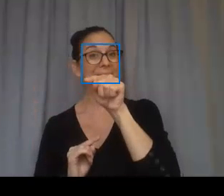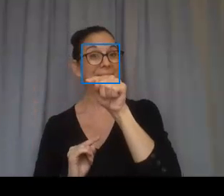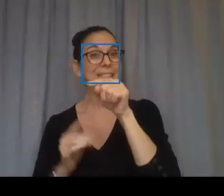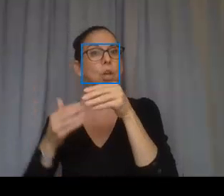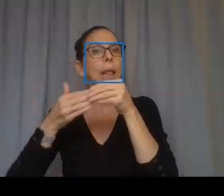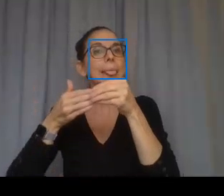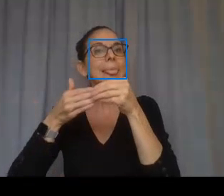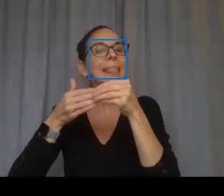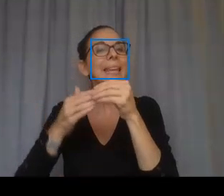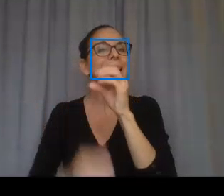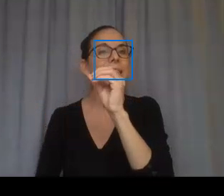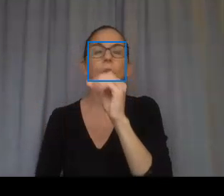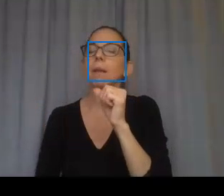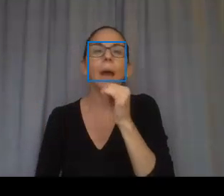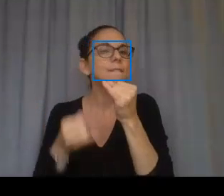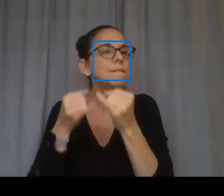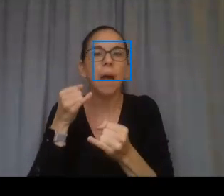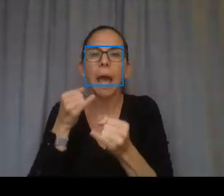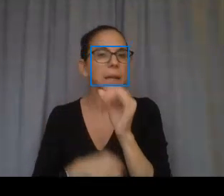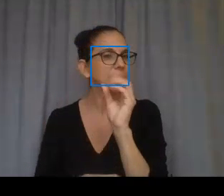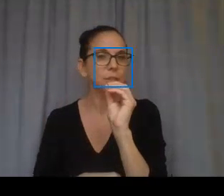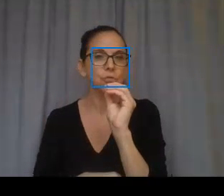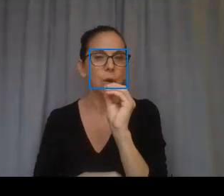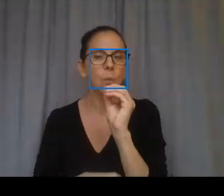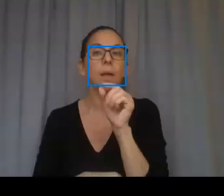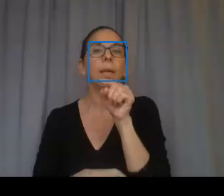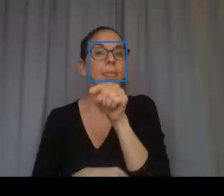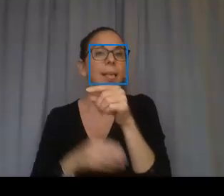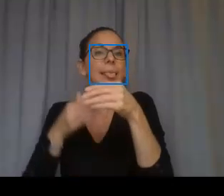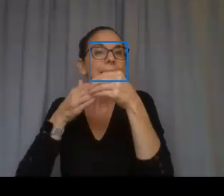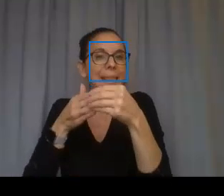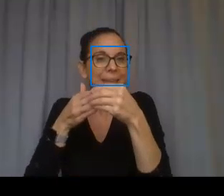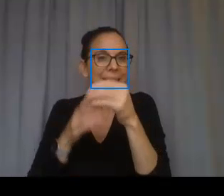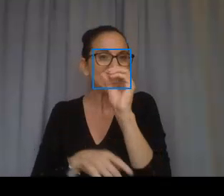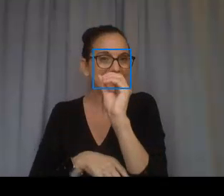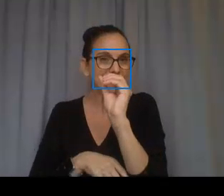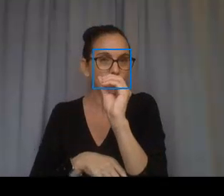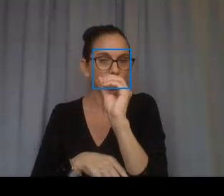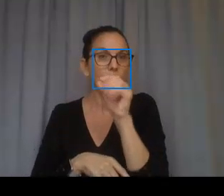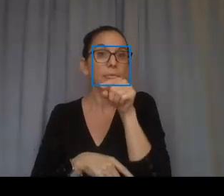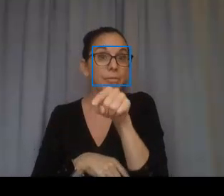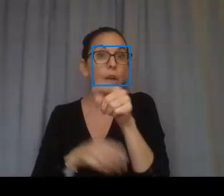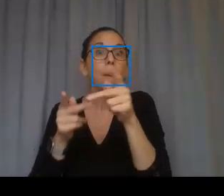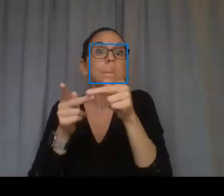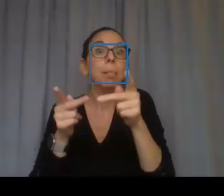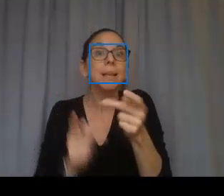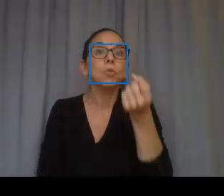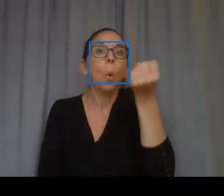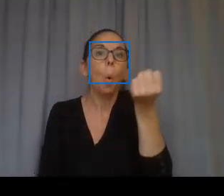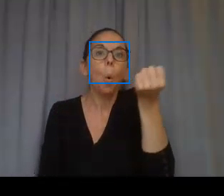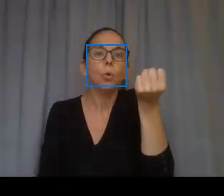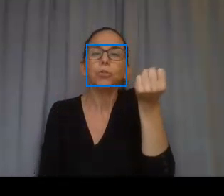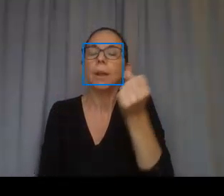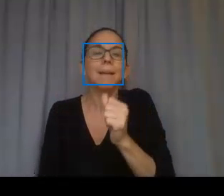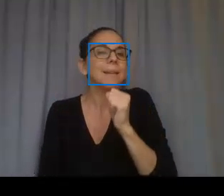leading zeros. These are zeros that are before the measurement begins. Those are placeholder zeros. They are